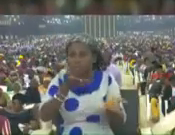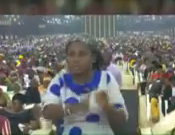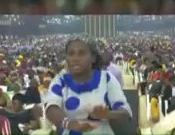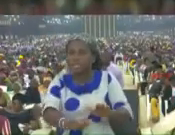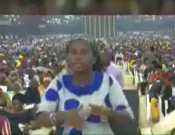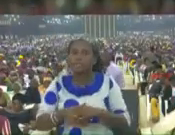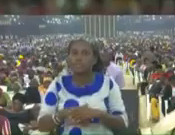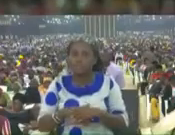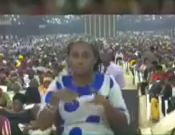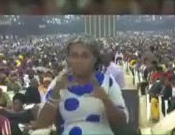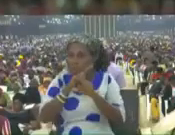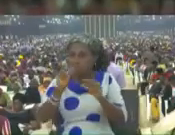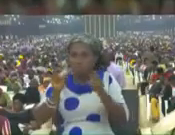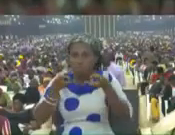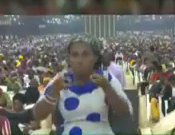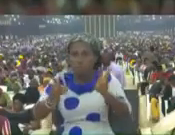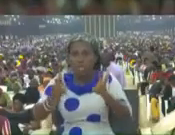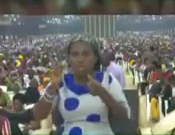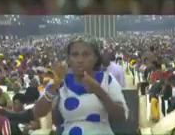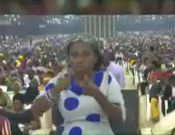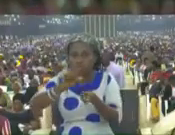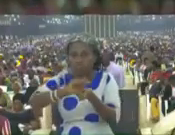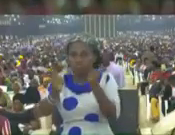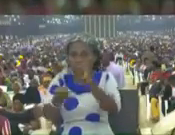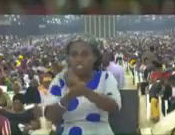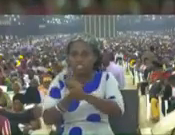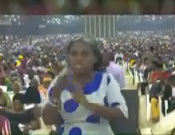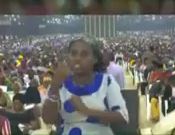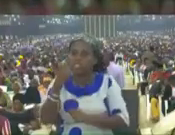So there's no room to maneuver.